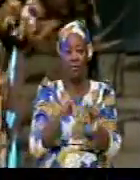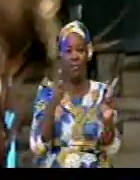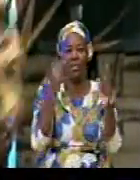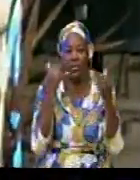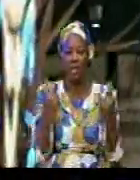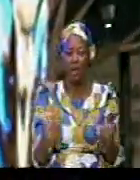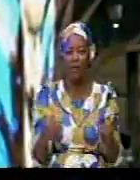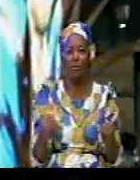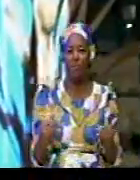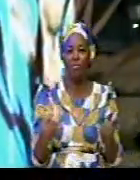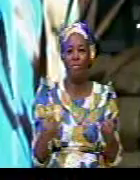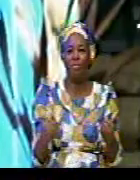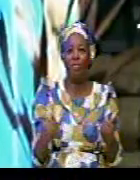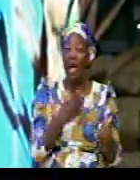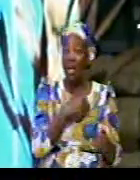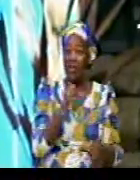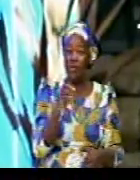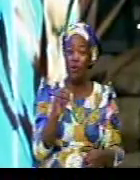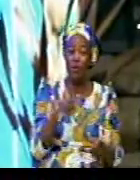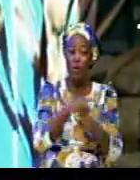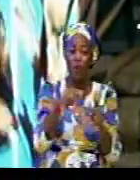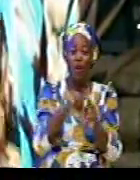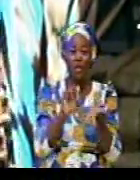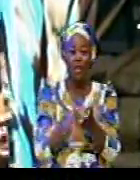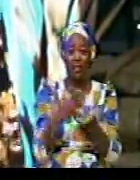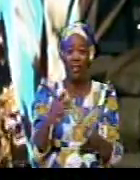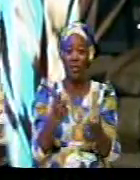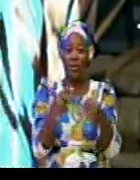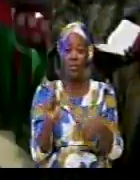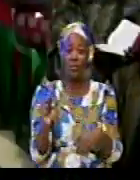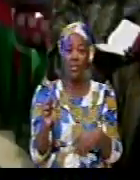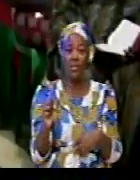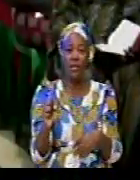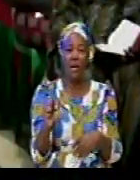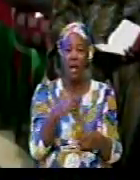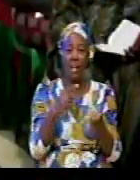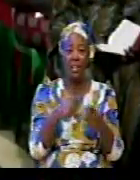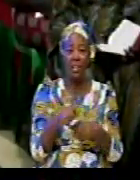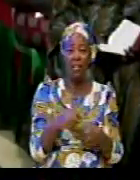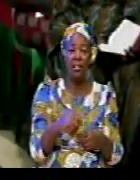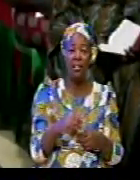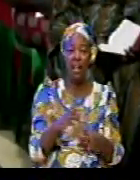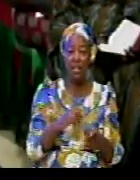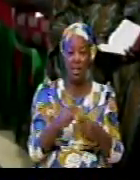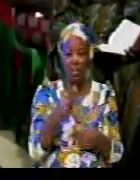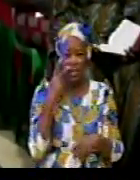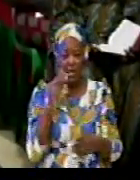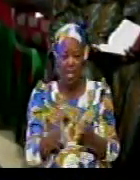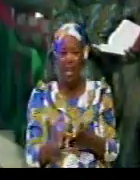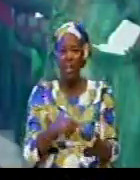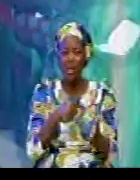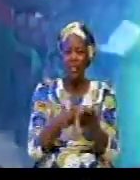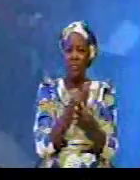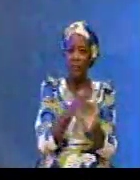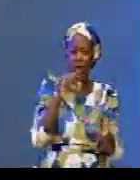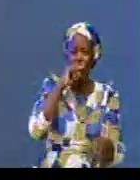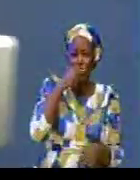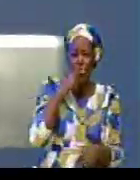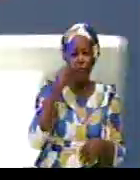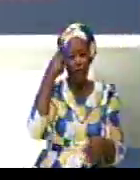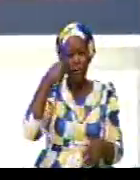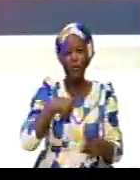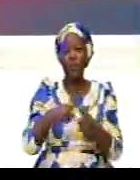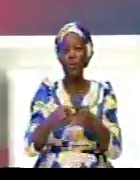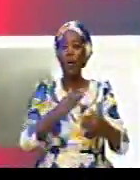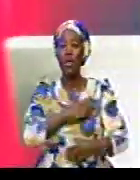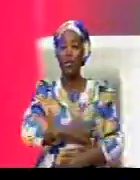they didn't know things are different now. And so when that sin comes and he